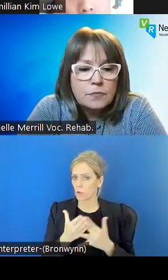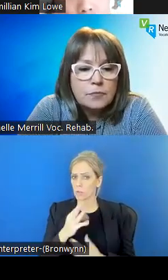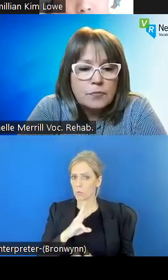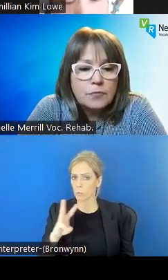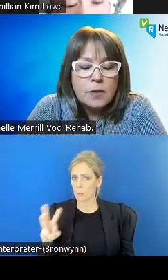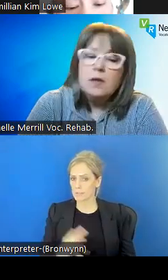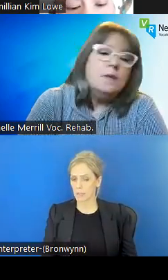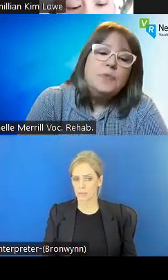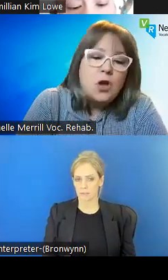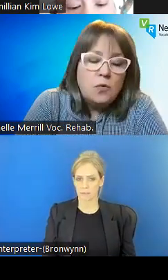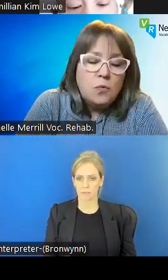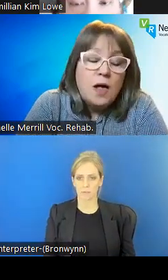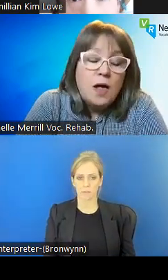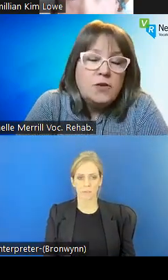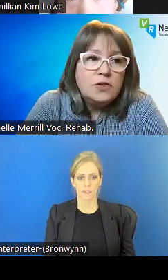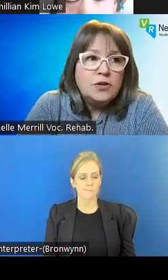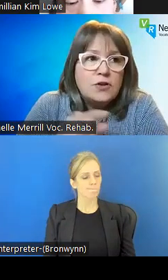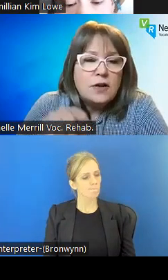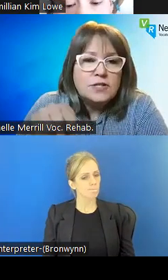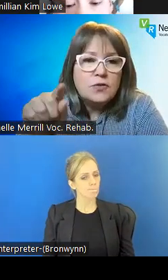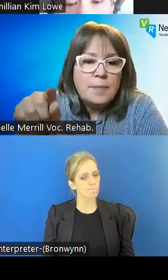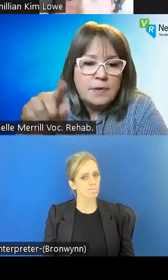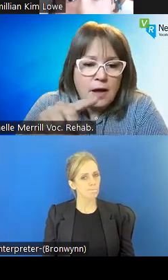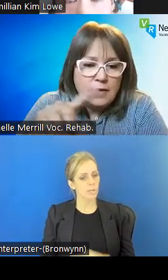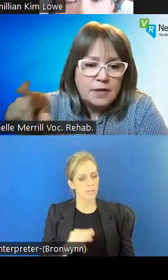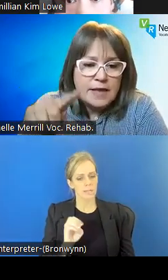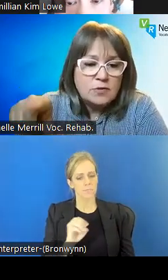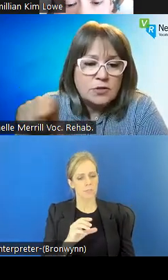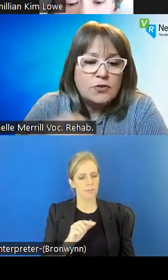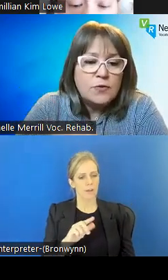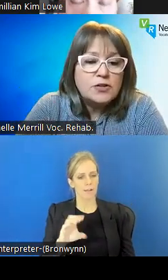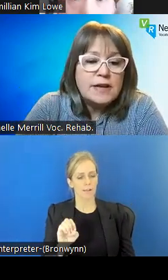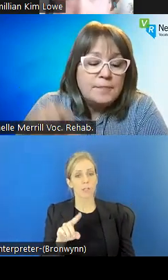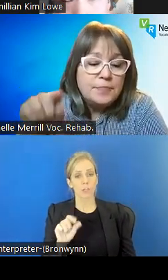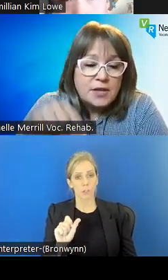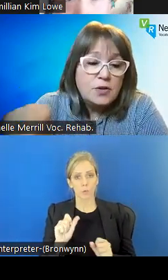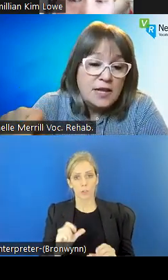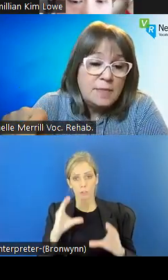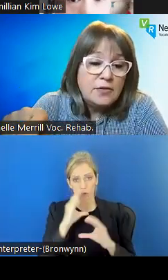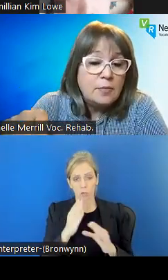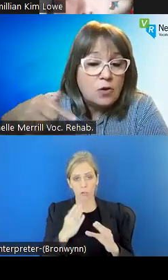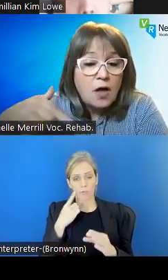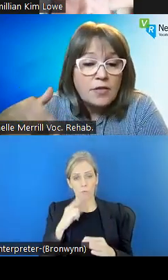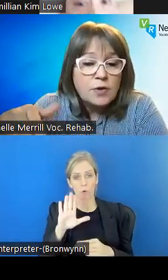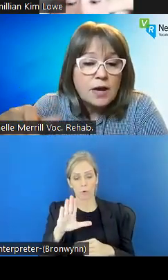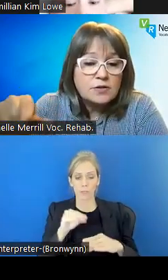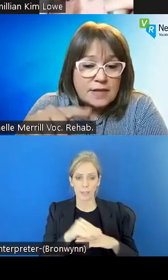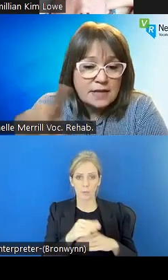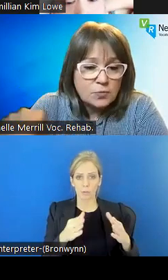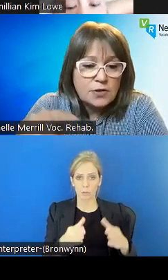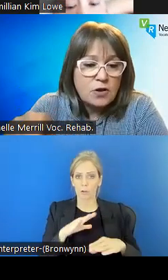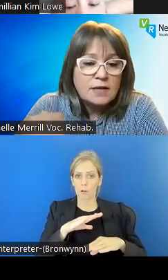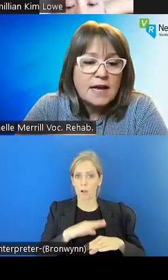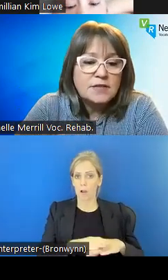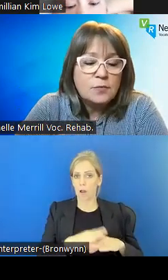something like that? No, well, I mean, you could look your counselor up on the counselor directory and you can email them or call them direct.